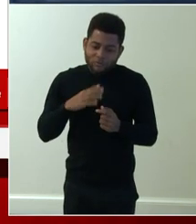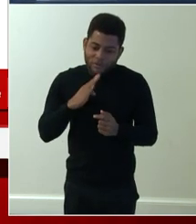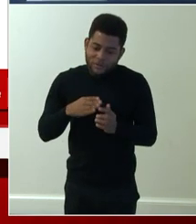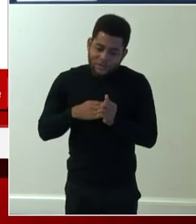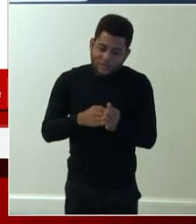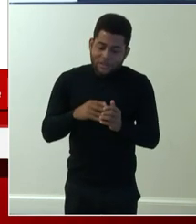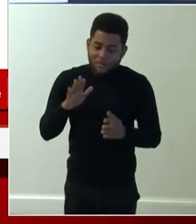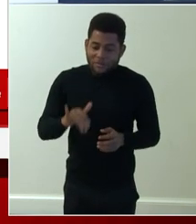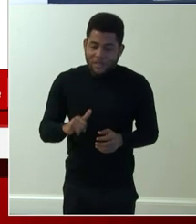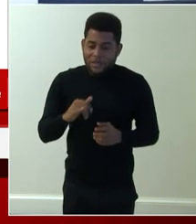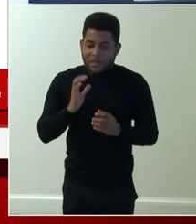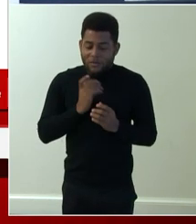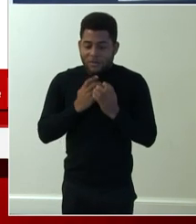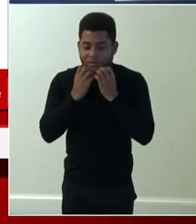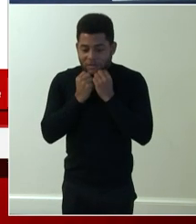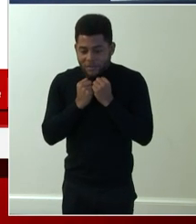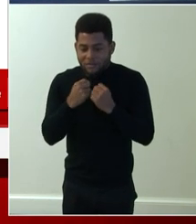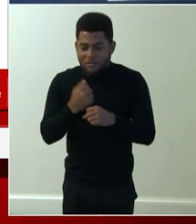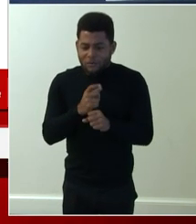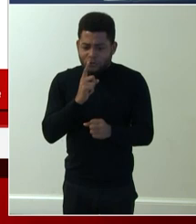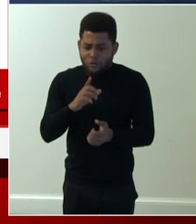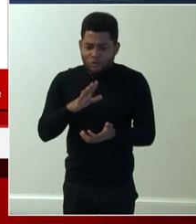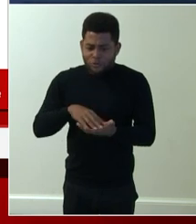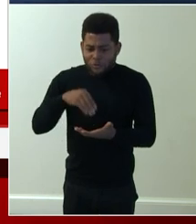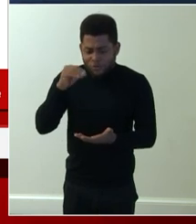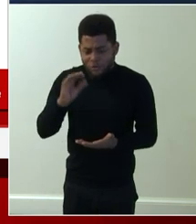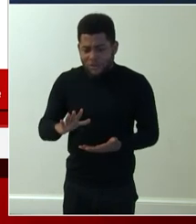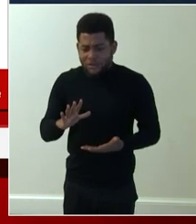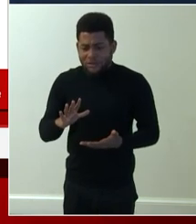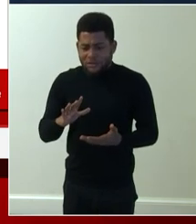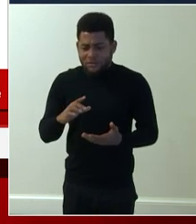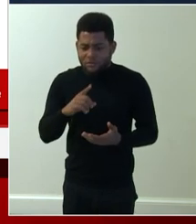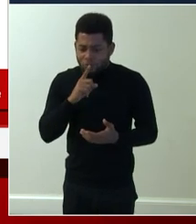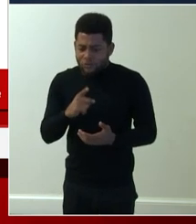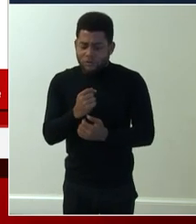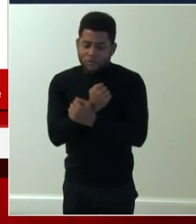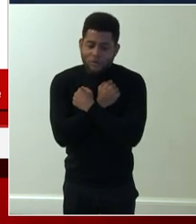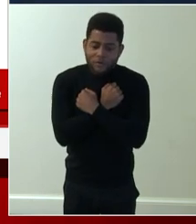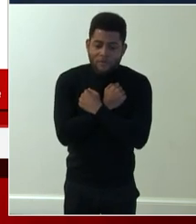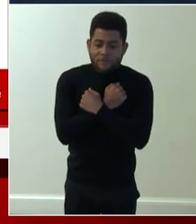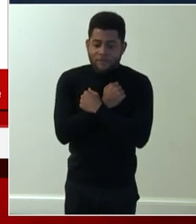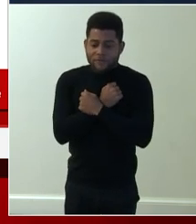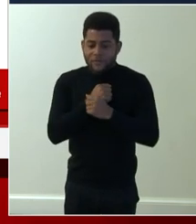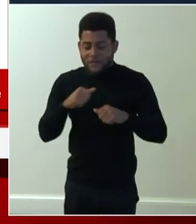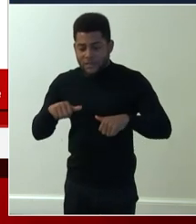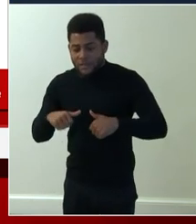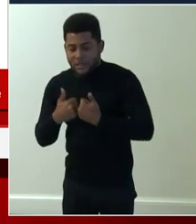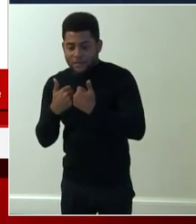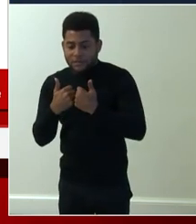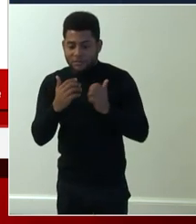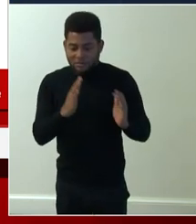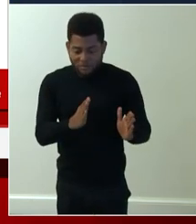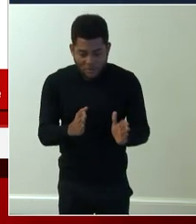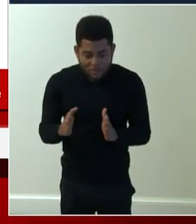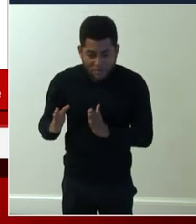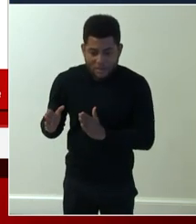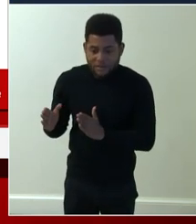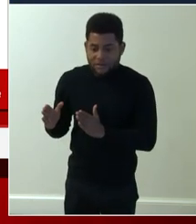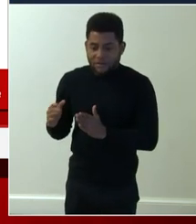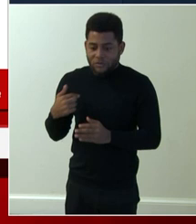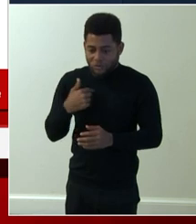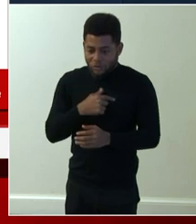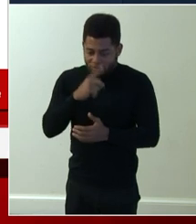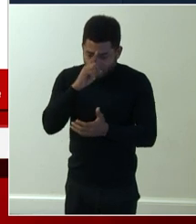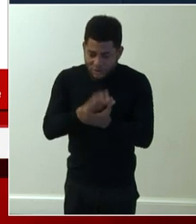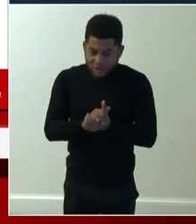value to ensure that our students are loved, challenged, and prepared in our schools, and the belief that our schools are the safest